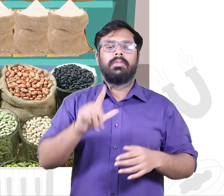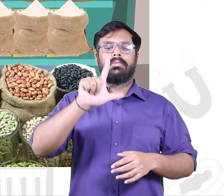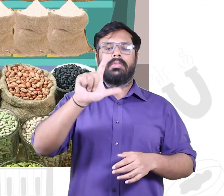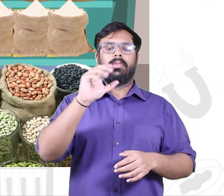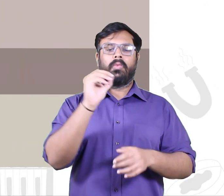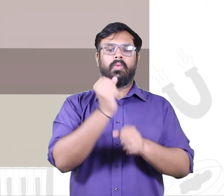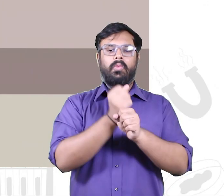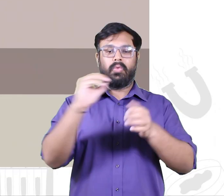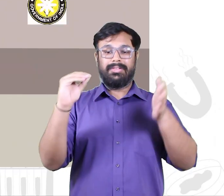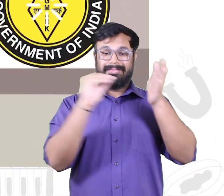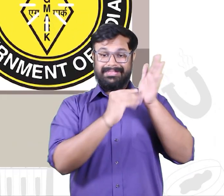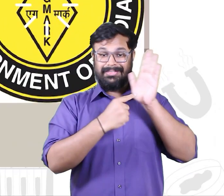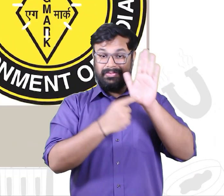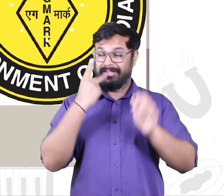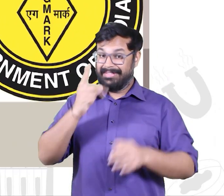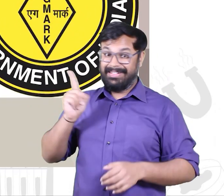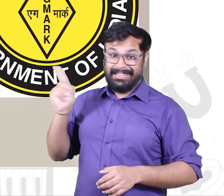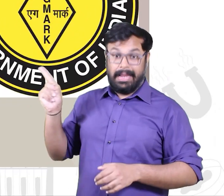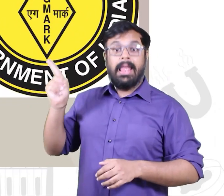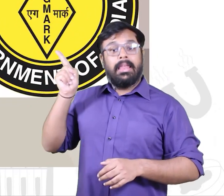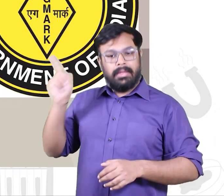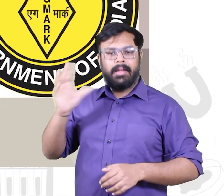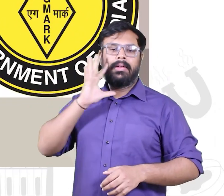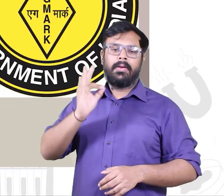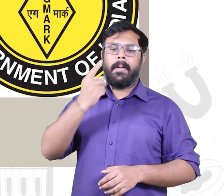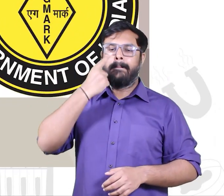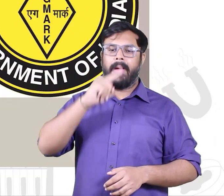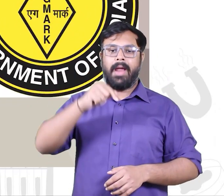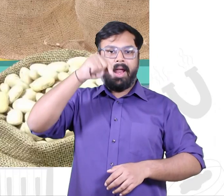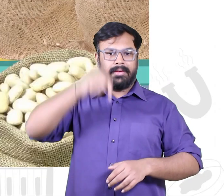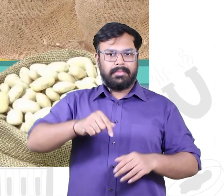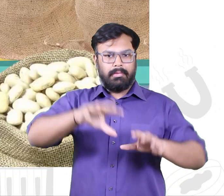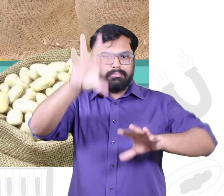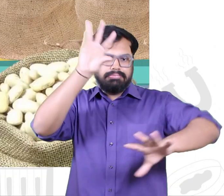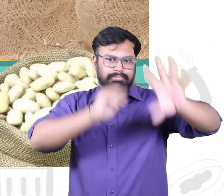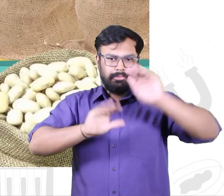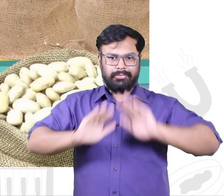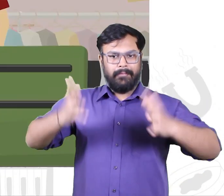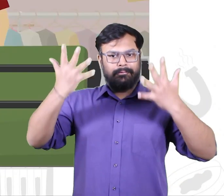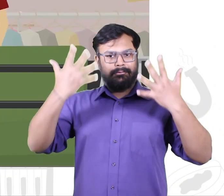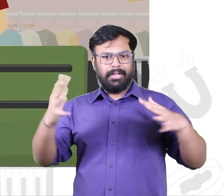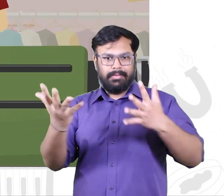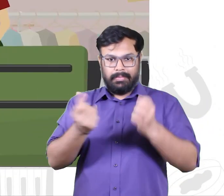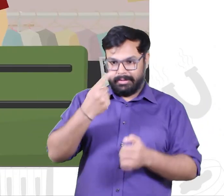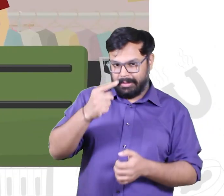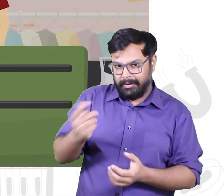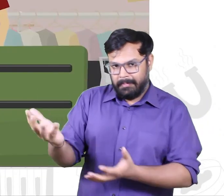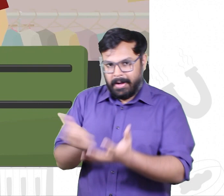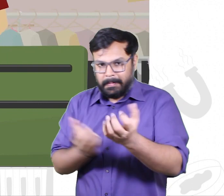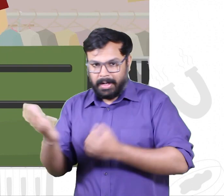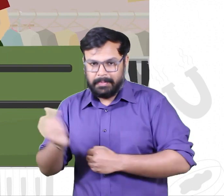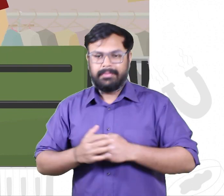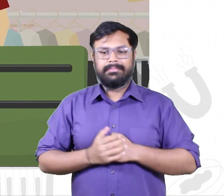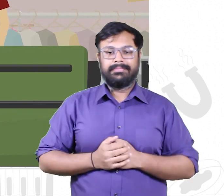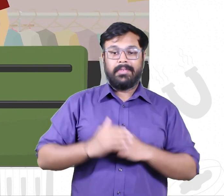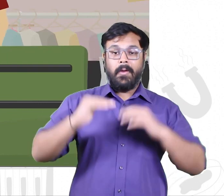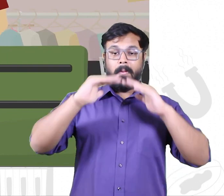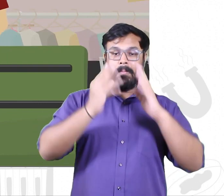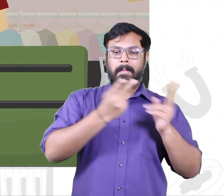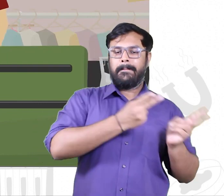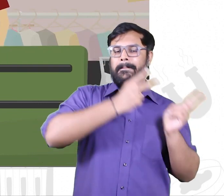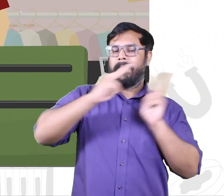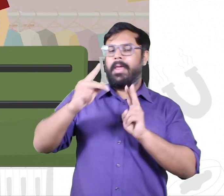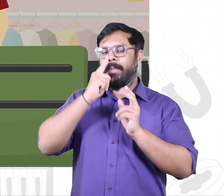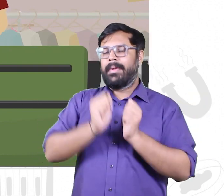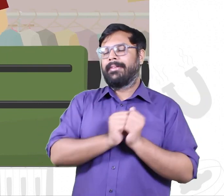that there are insects in them. Don't forget to check for the egg mark logo on the packet. All right, Mom. Today the children learnt about buying the right